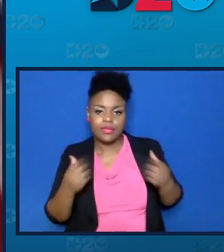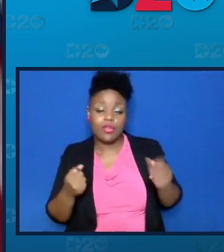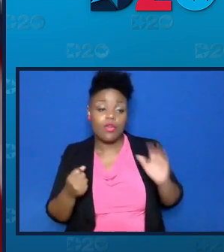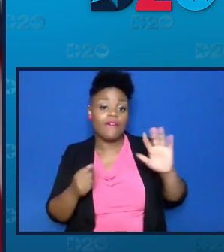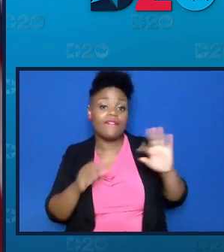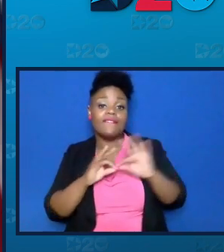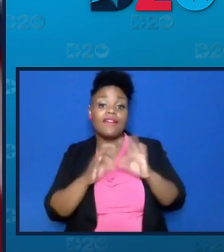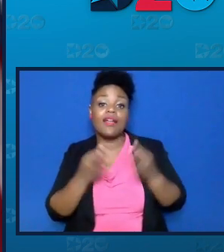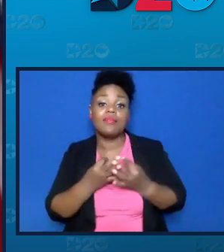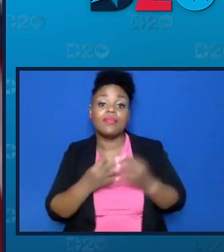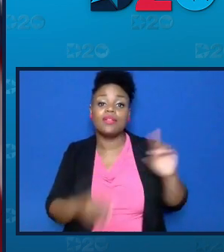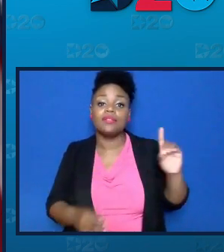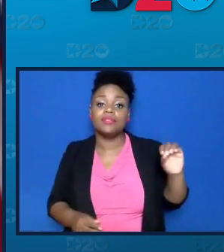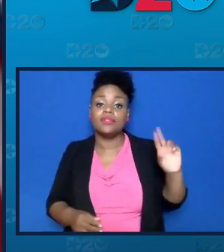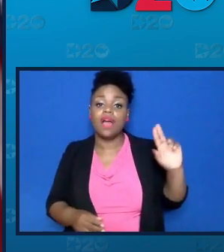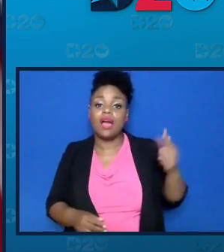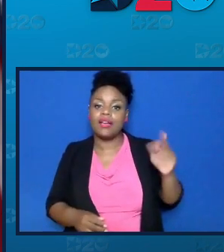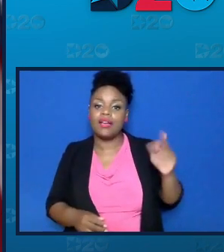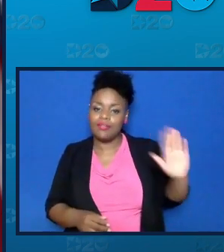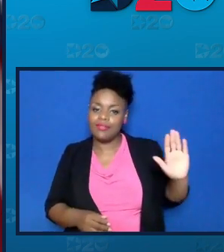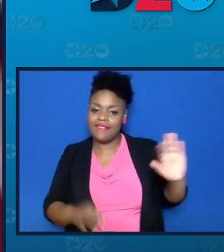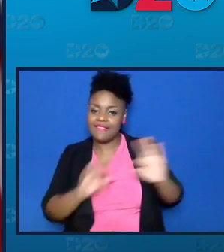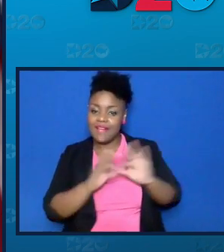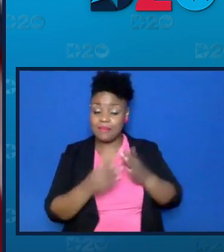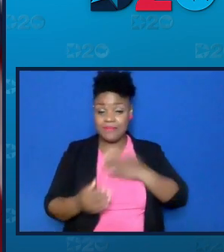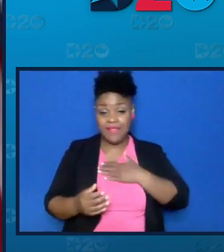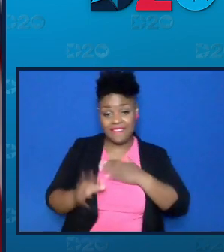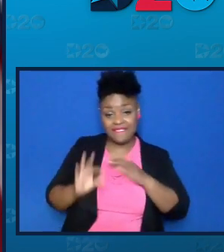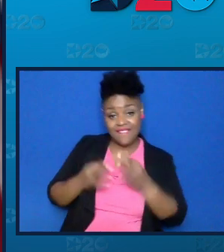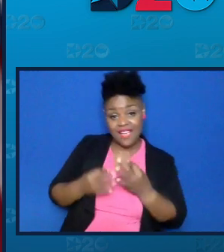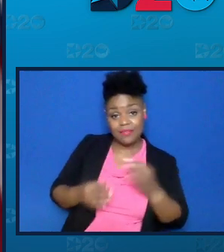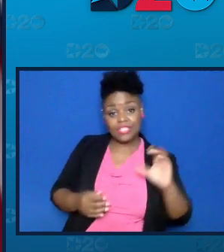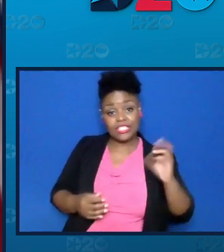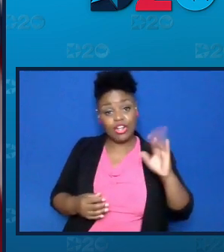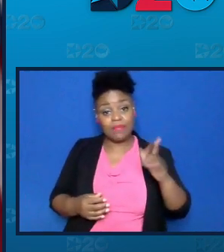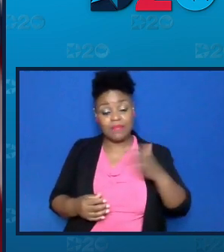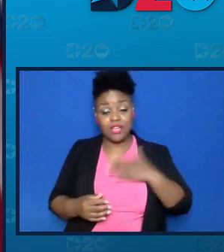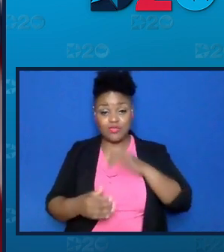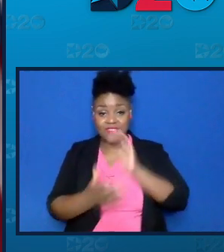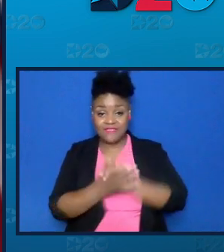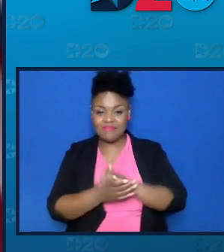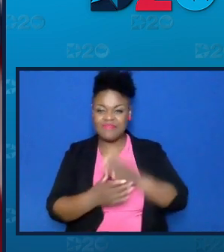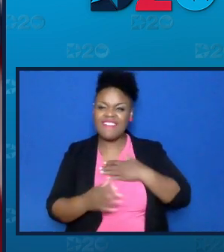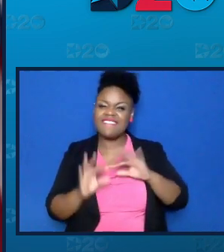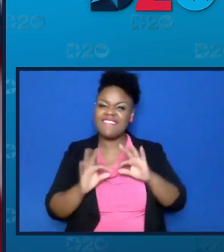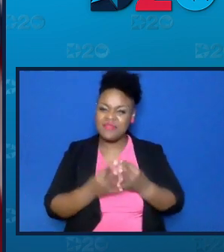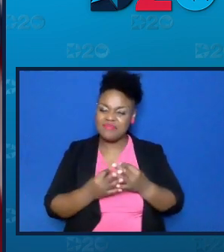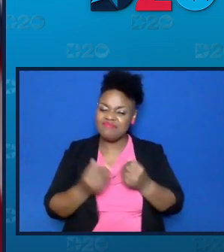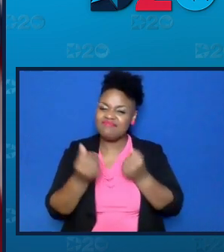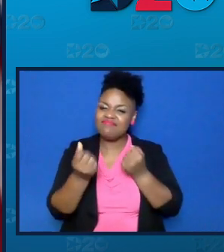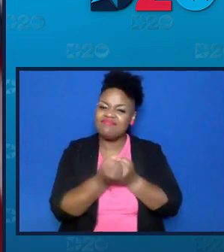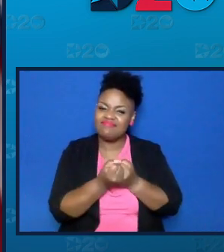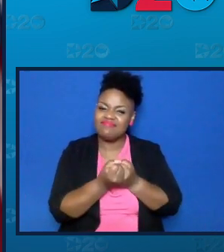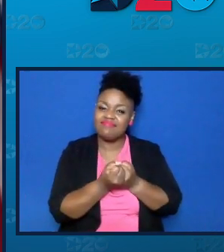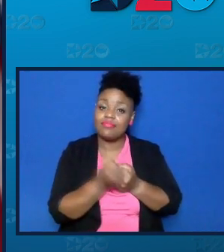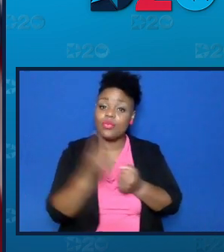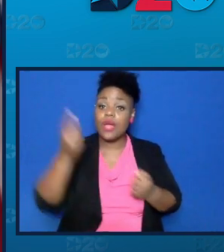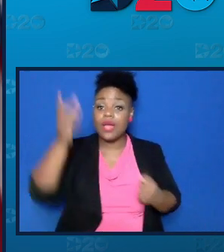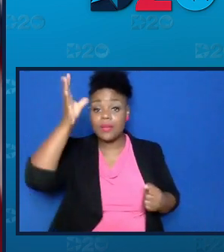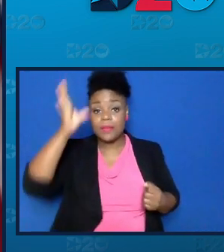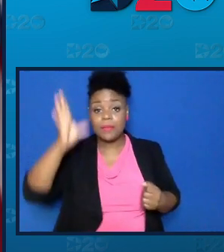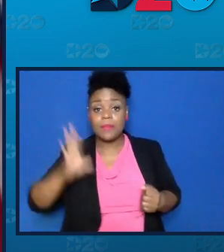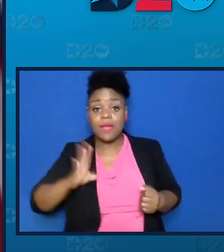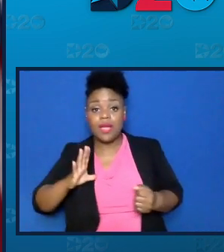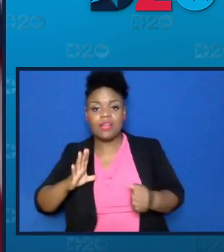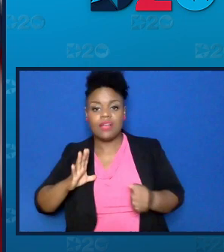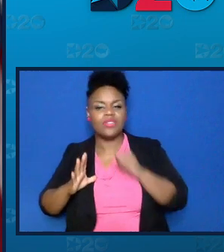For me, it's Jill and ours. I've said many times, no man deserves one great love in his life, let alone two. But I've